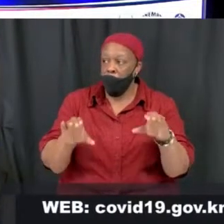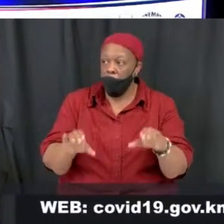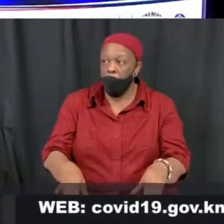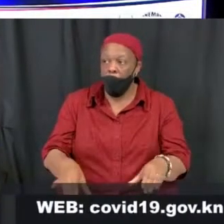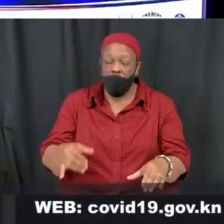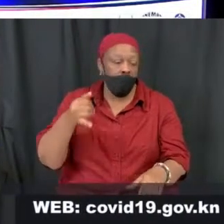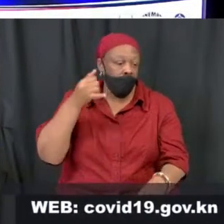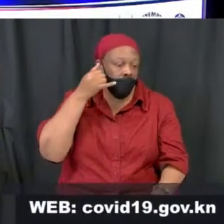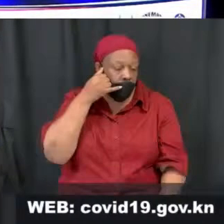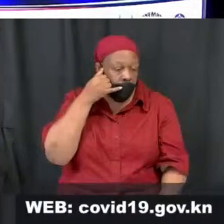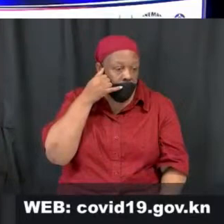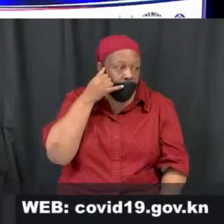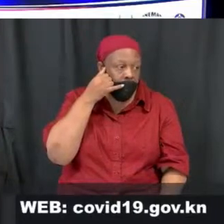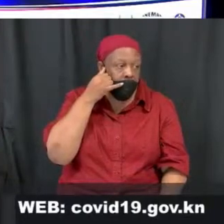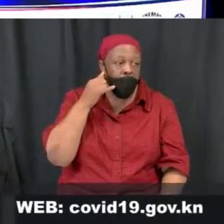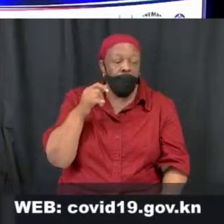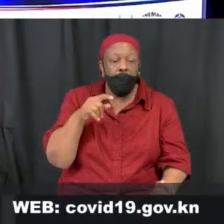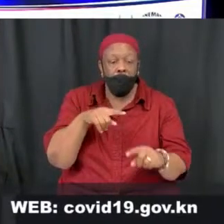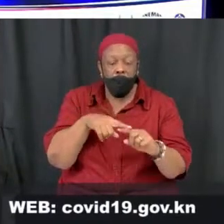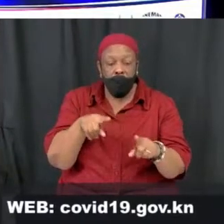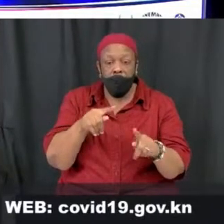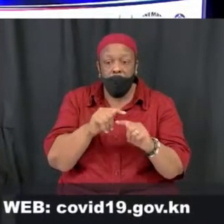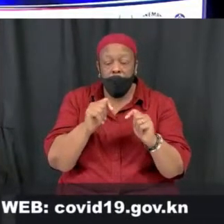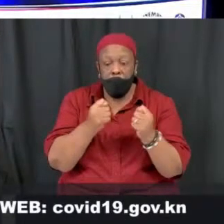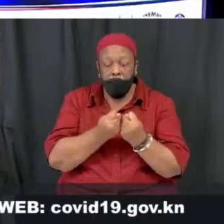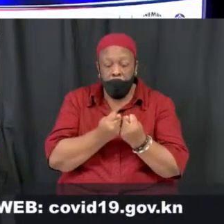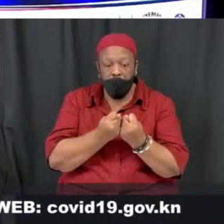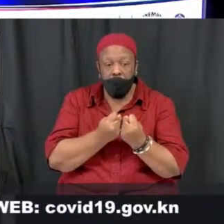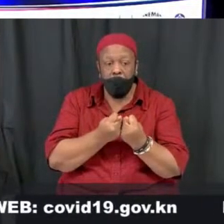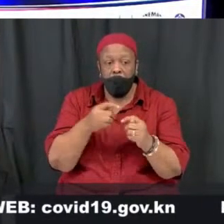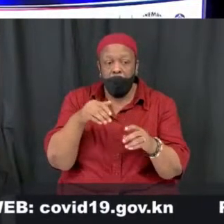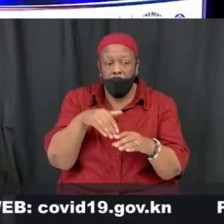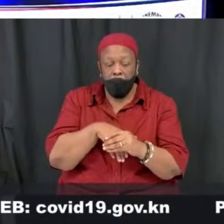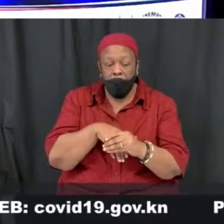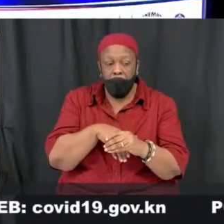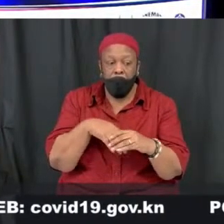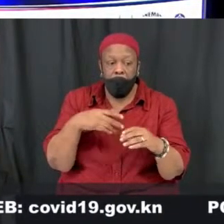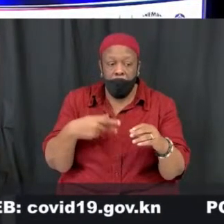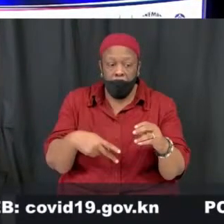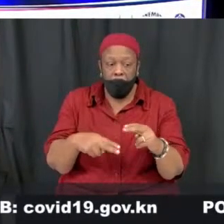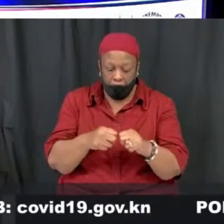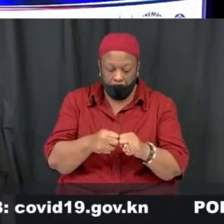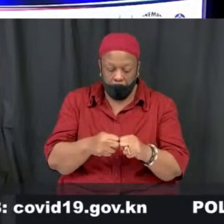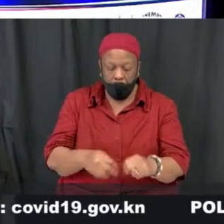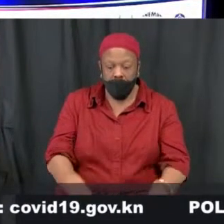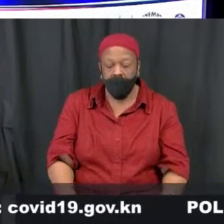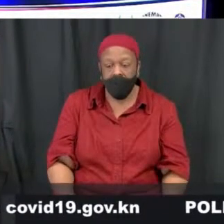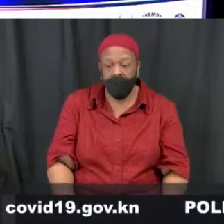your national disaster emergency management departments and agencies.